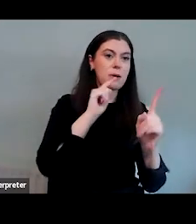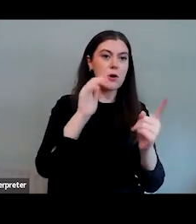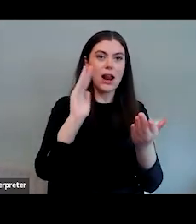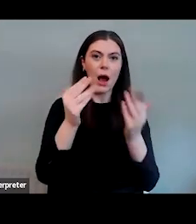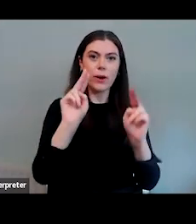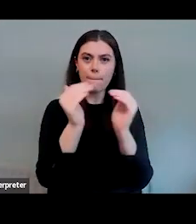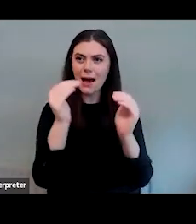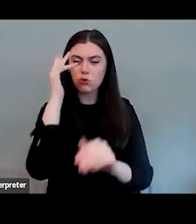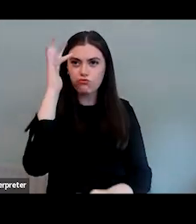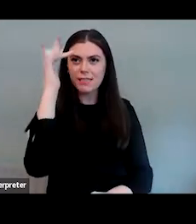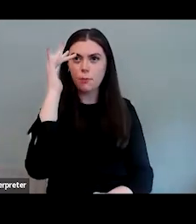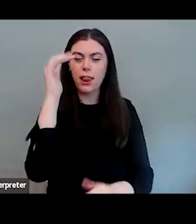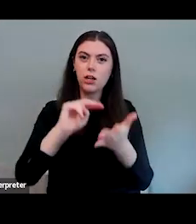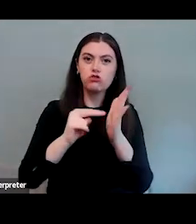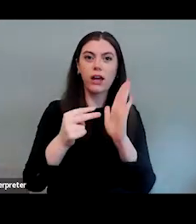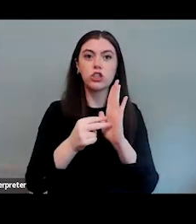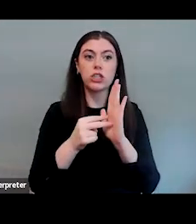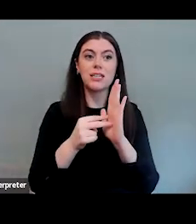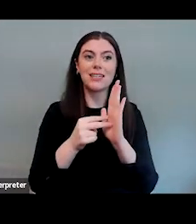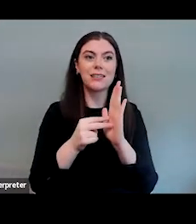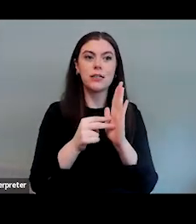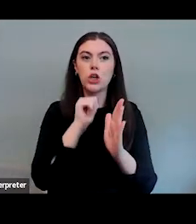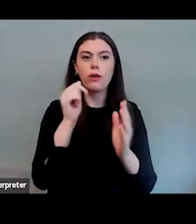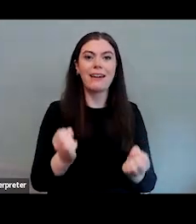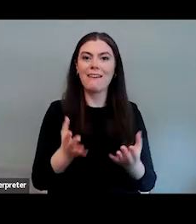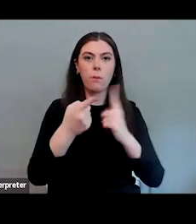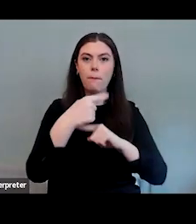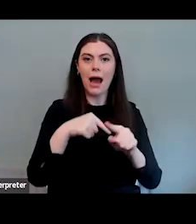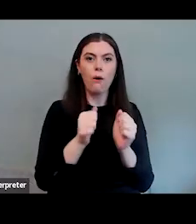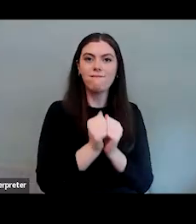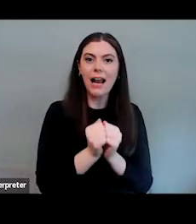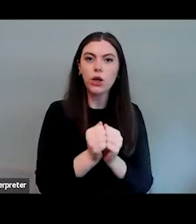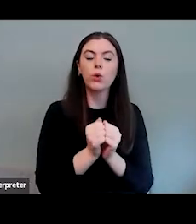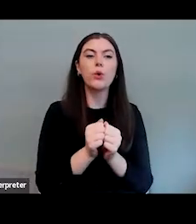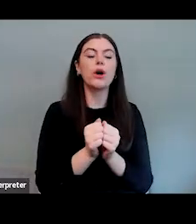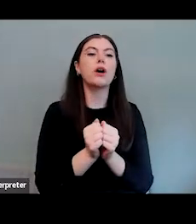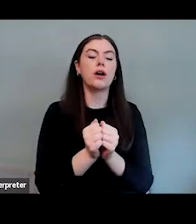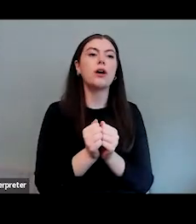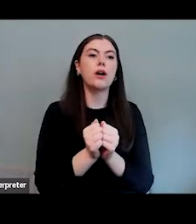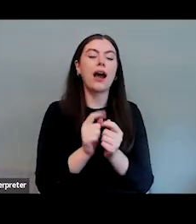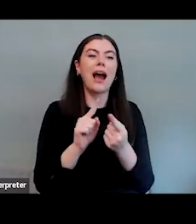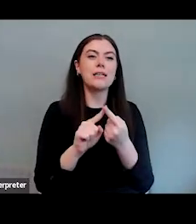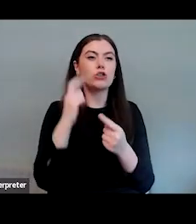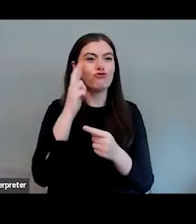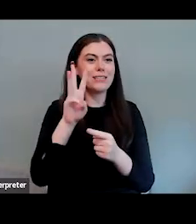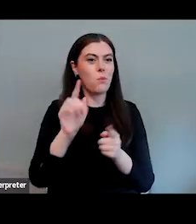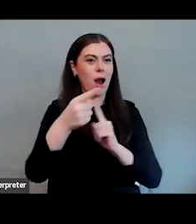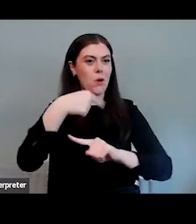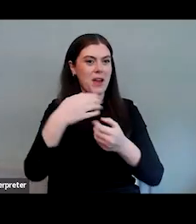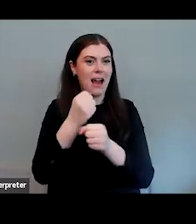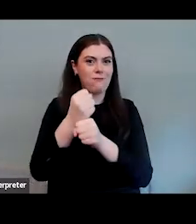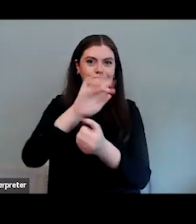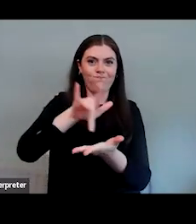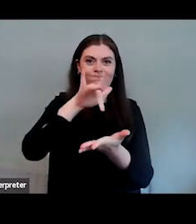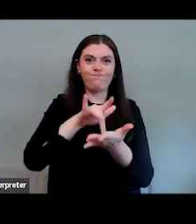being strategic and not giving up our values and the core of our